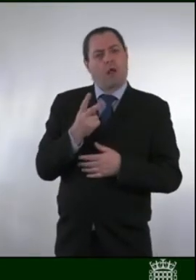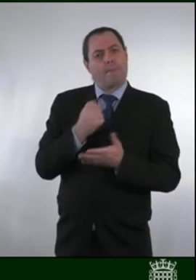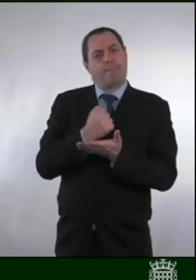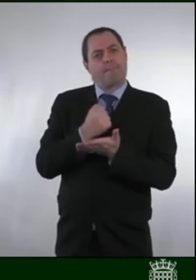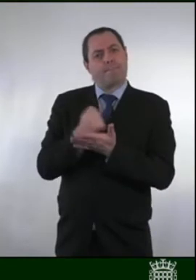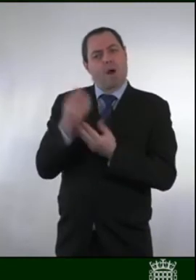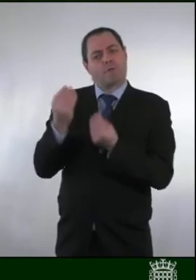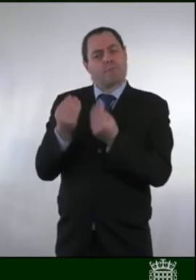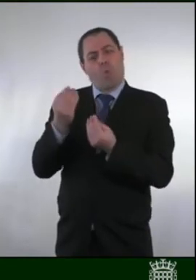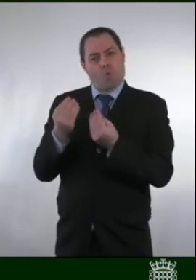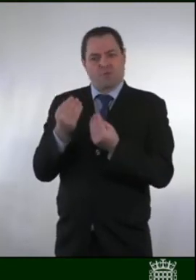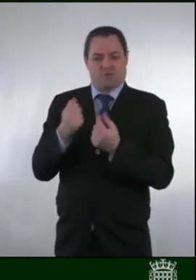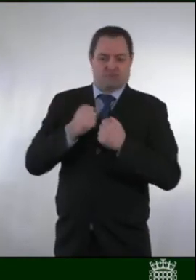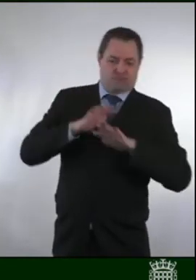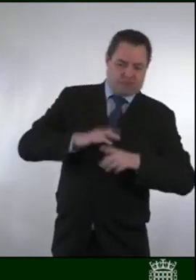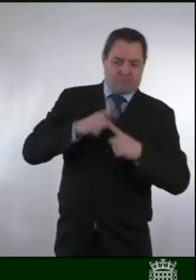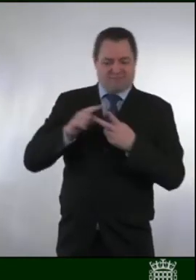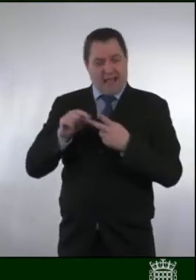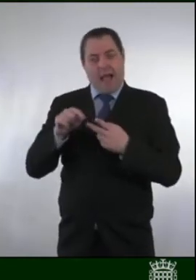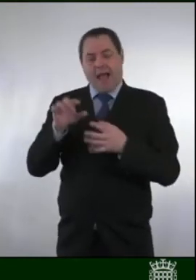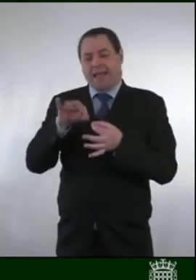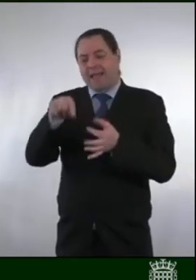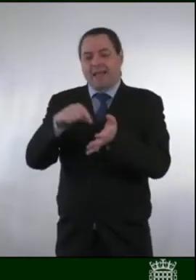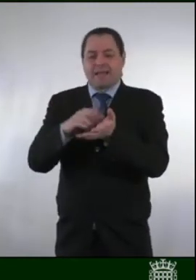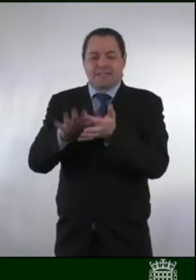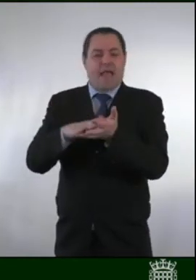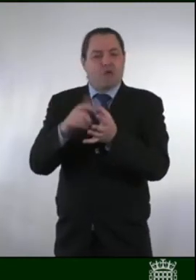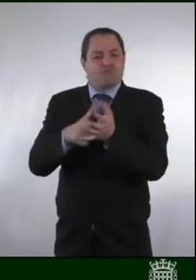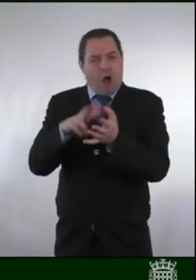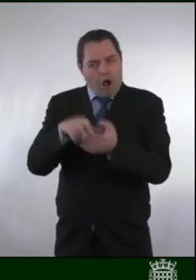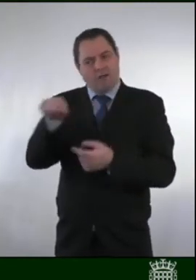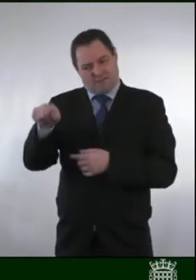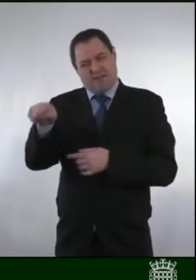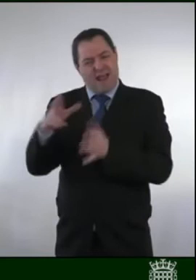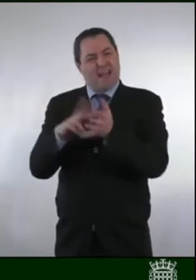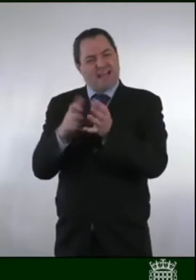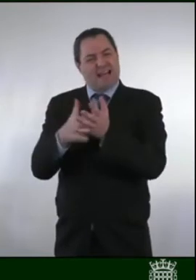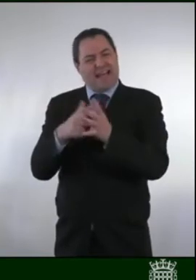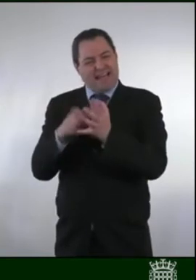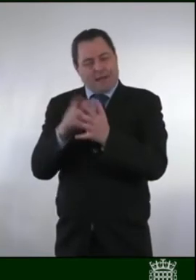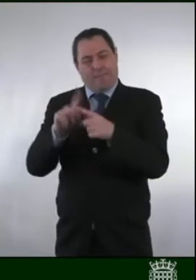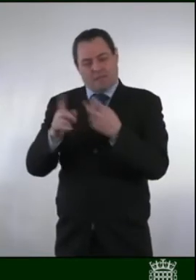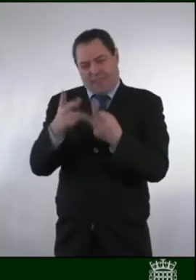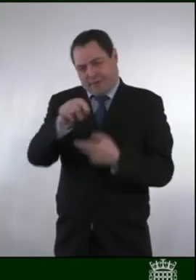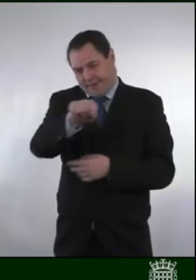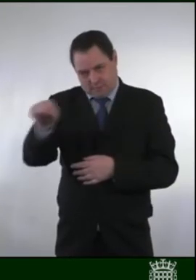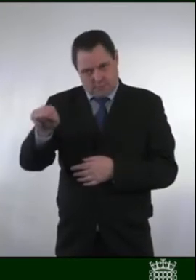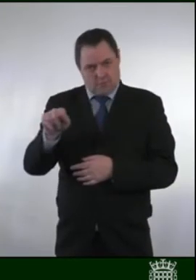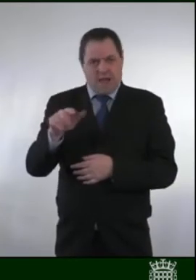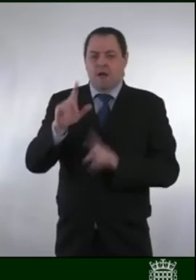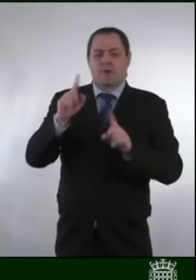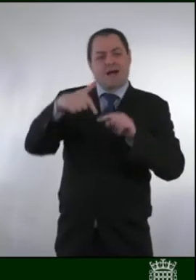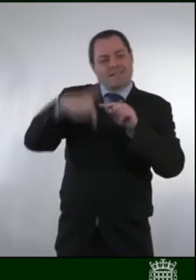concern us in Tehran, and without going into the details of the cases, which, as she